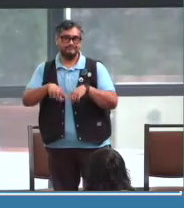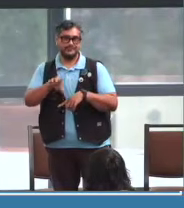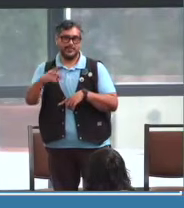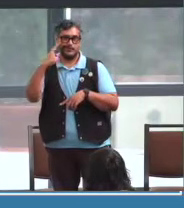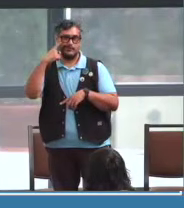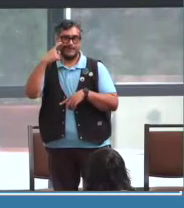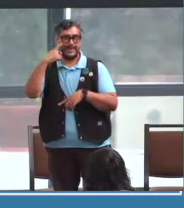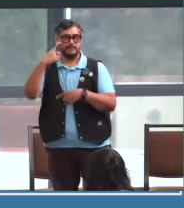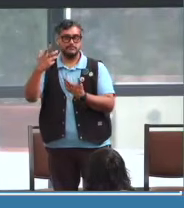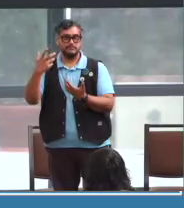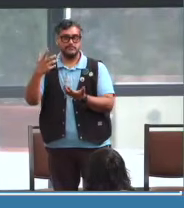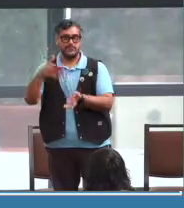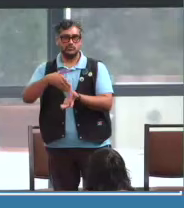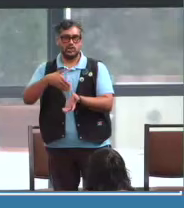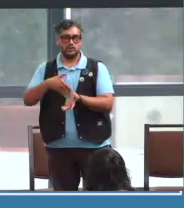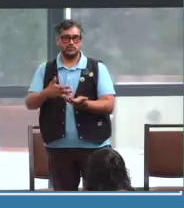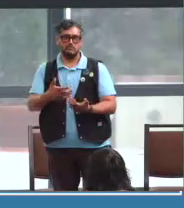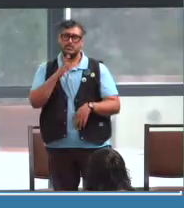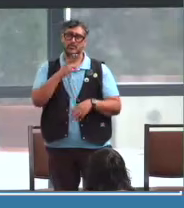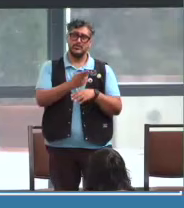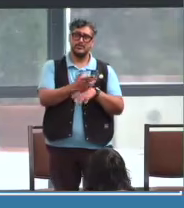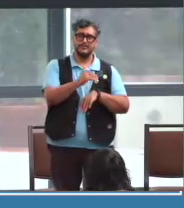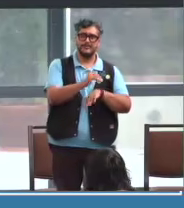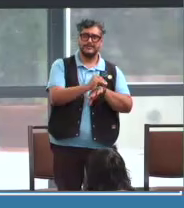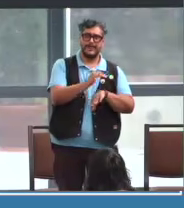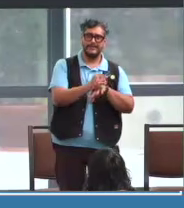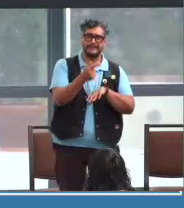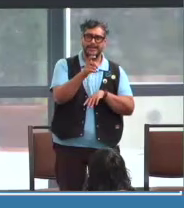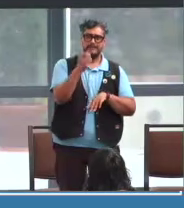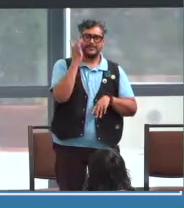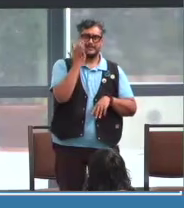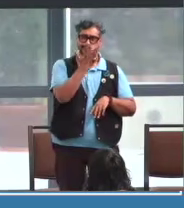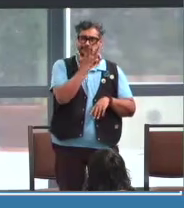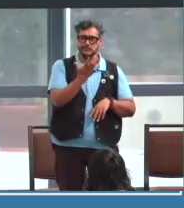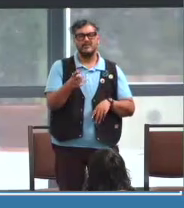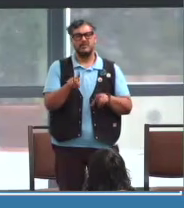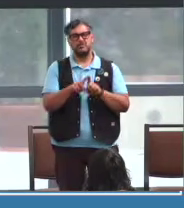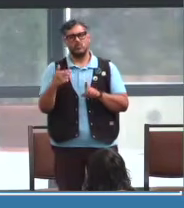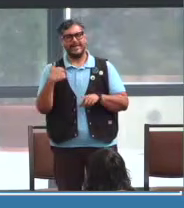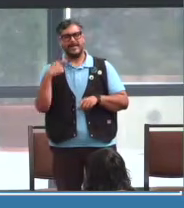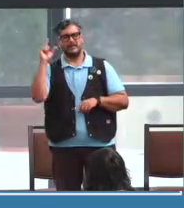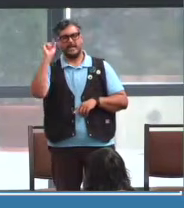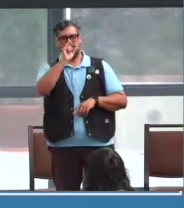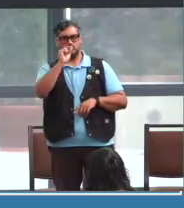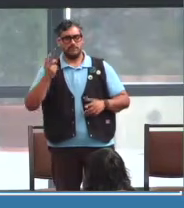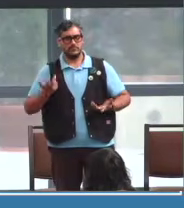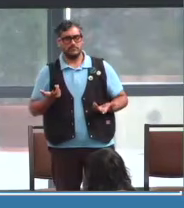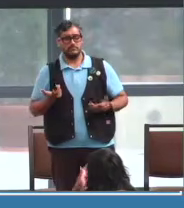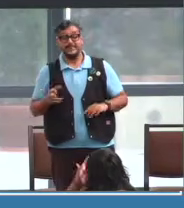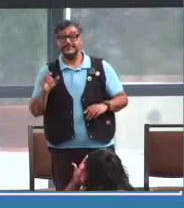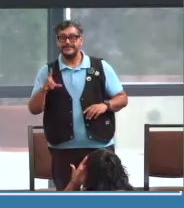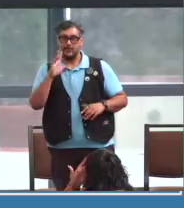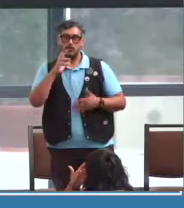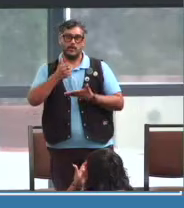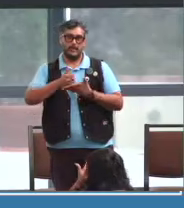the nighttime gels, and then we do have anti-inflammatory therapies that are topical eye drops that you put on the eyes. And this